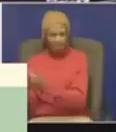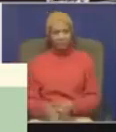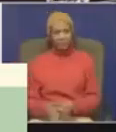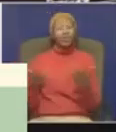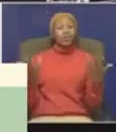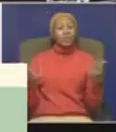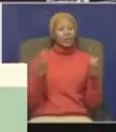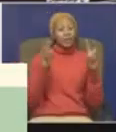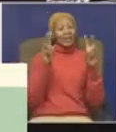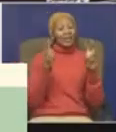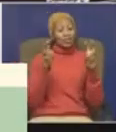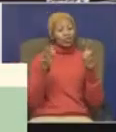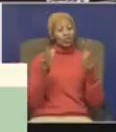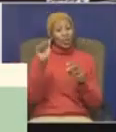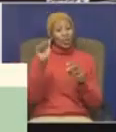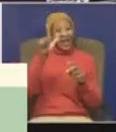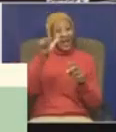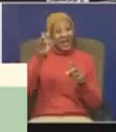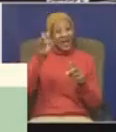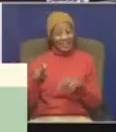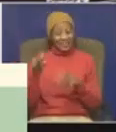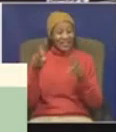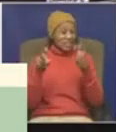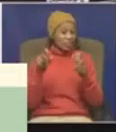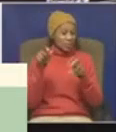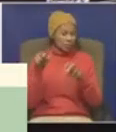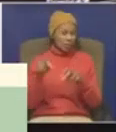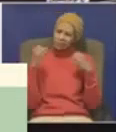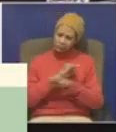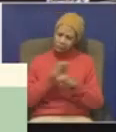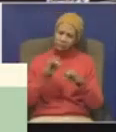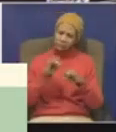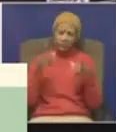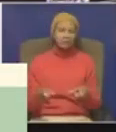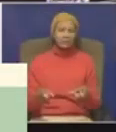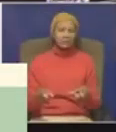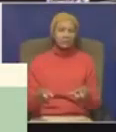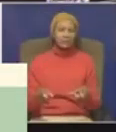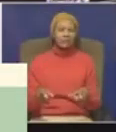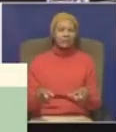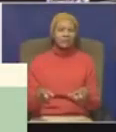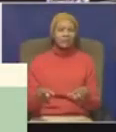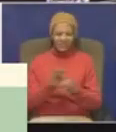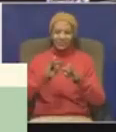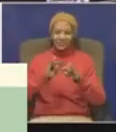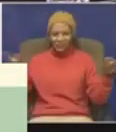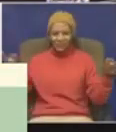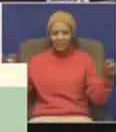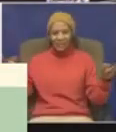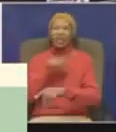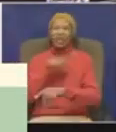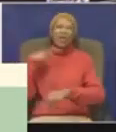of Alexandra is quite complex and has been so for years. And we've had a number of